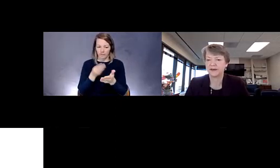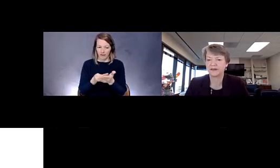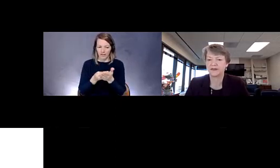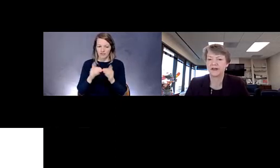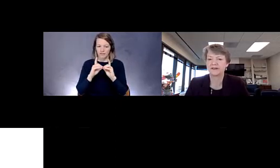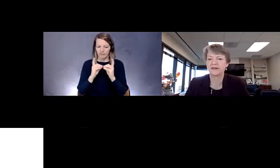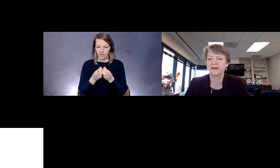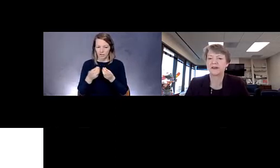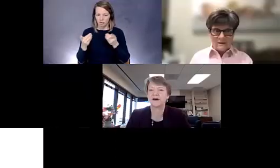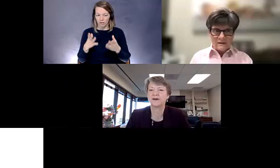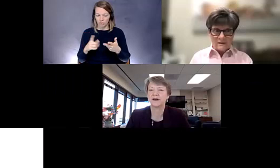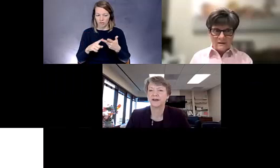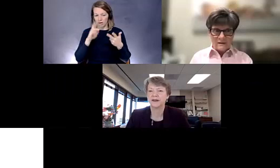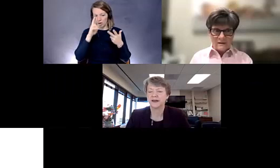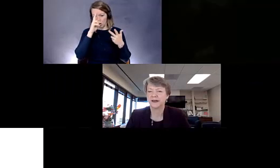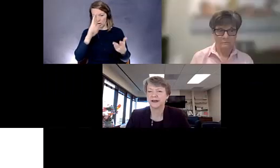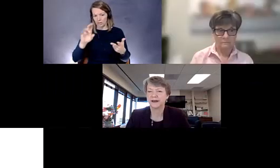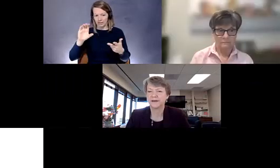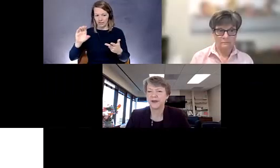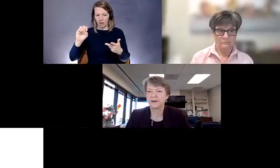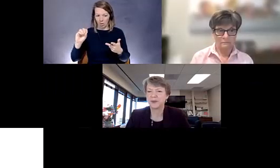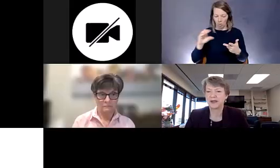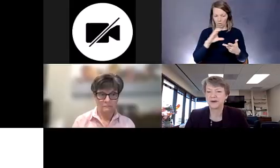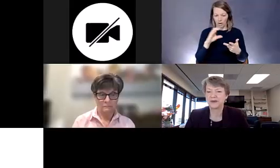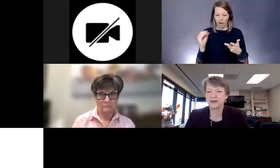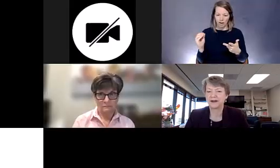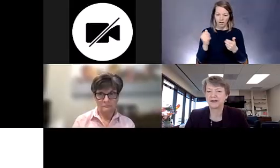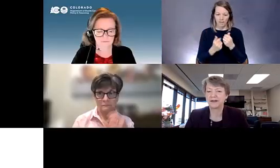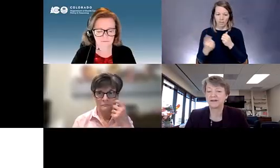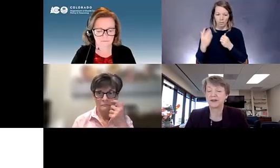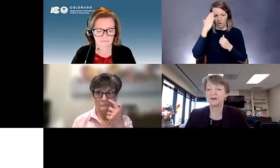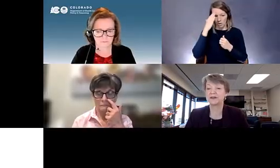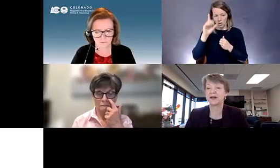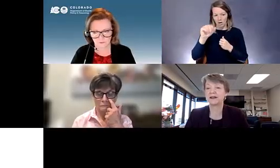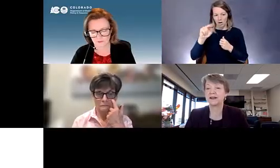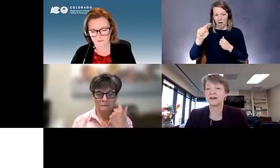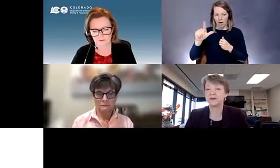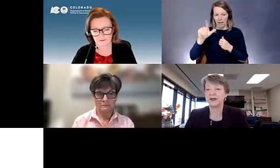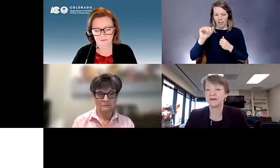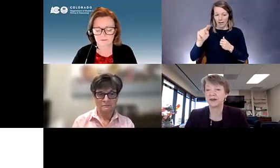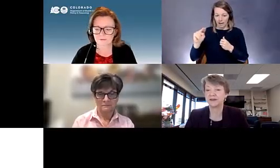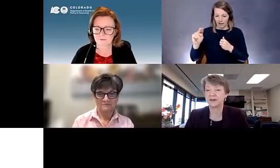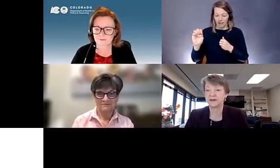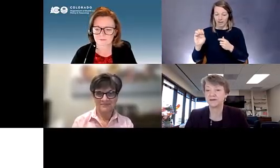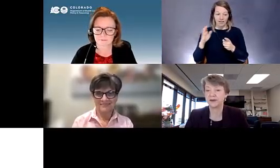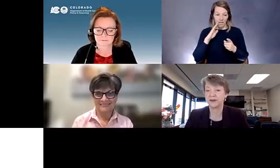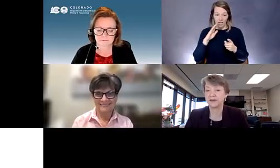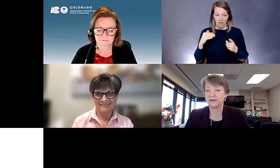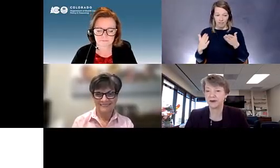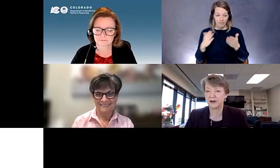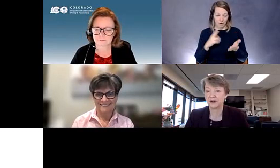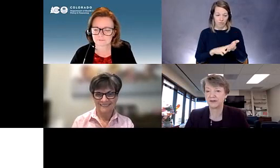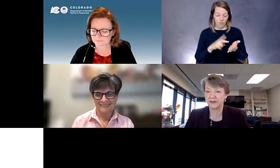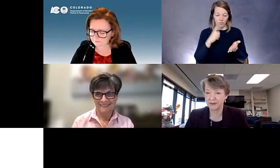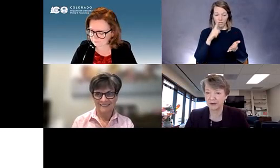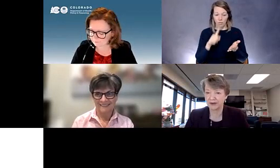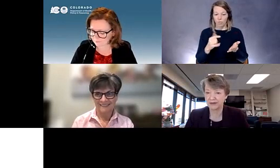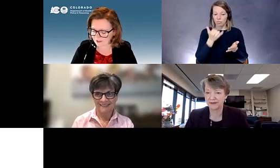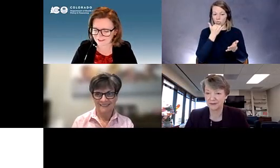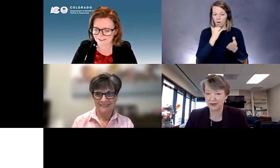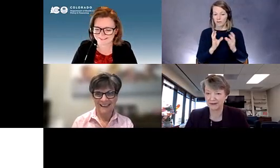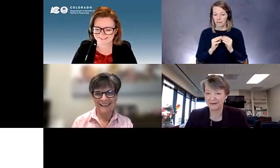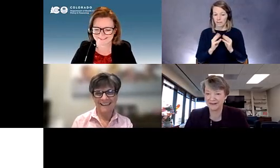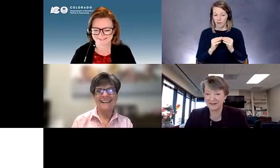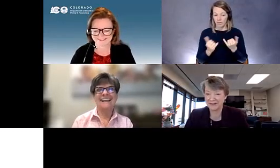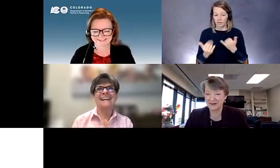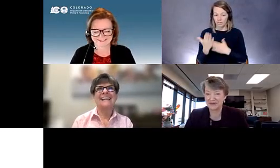honored to have with us today CEO. And everybody knows Donalyn. If you don't know Donalyn, you may have registered for the wrong seminar